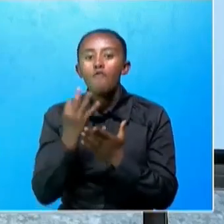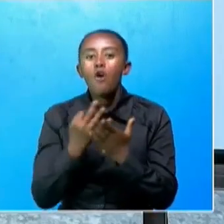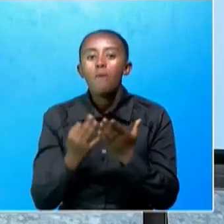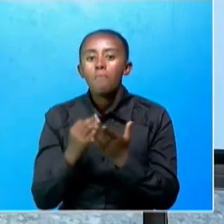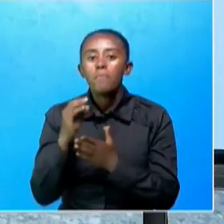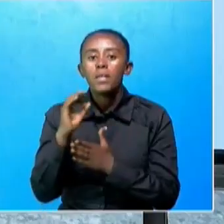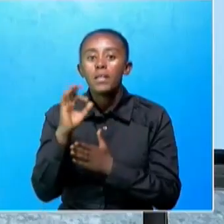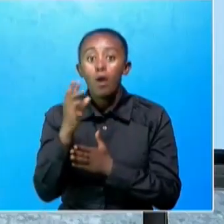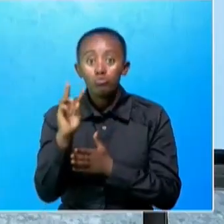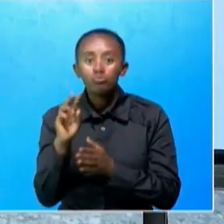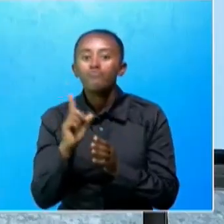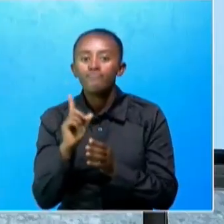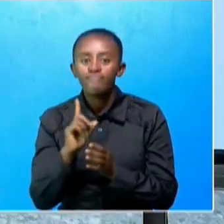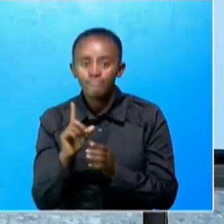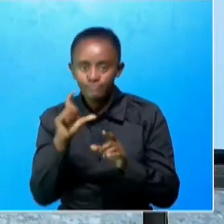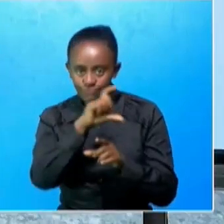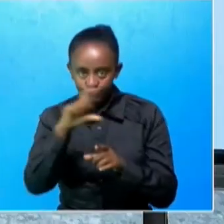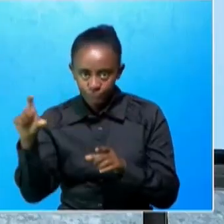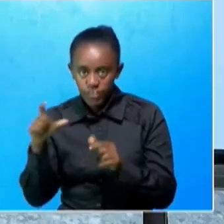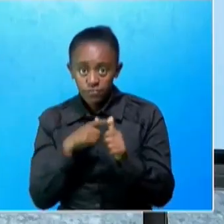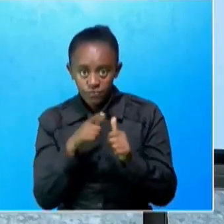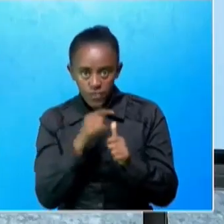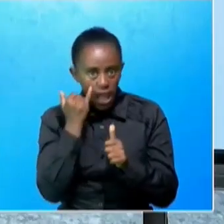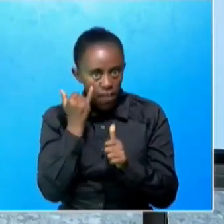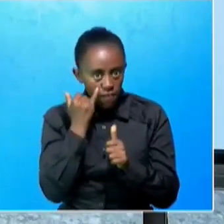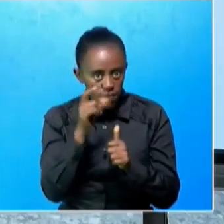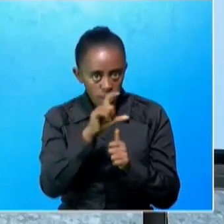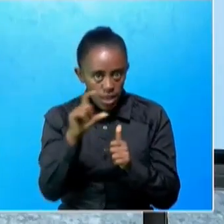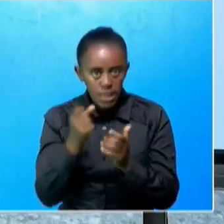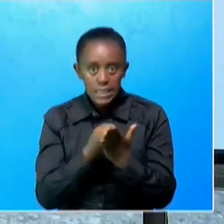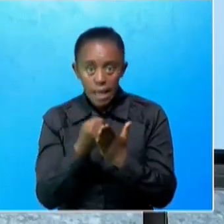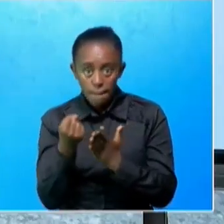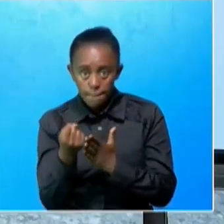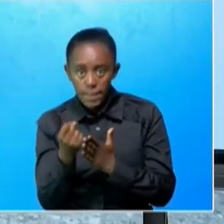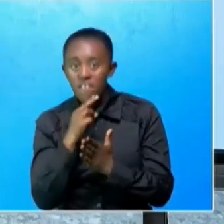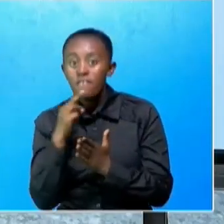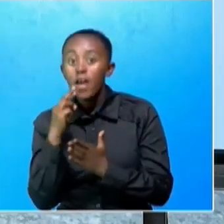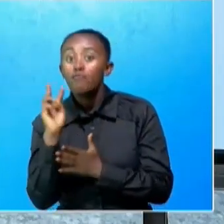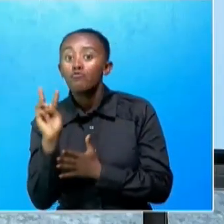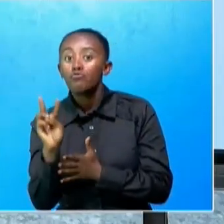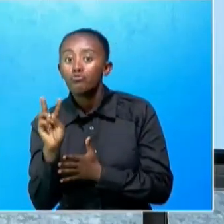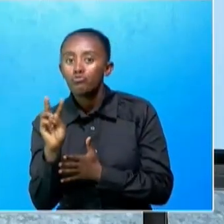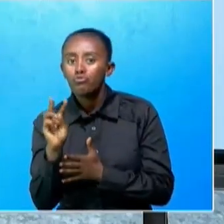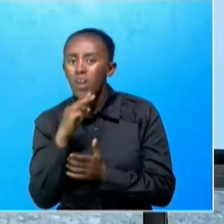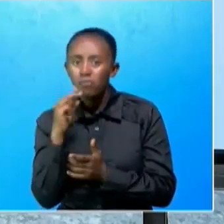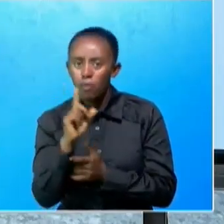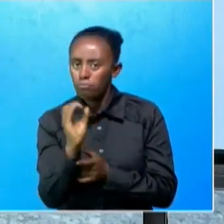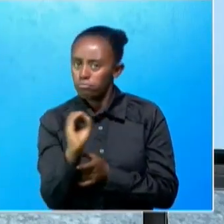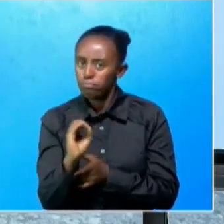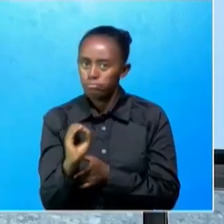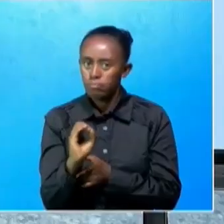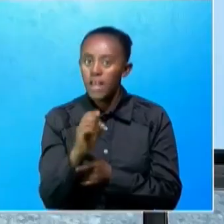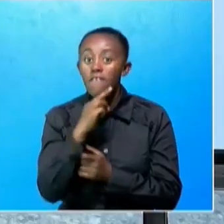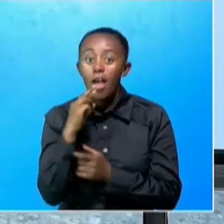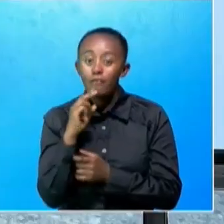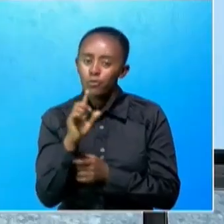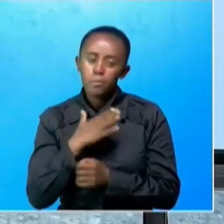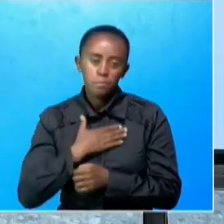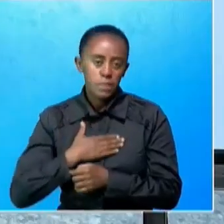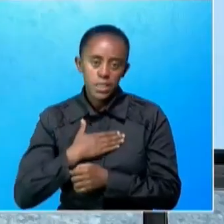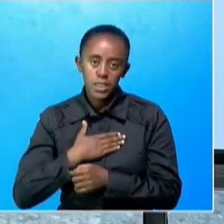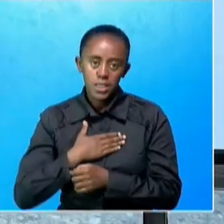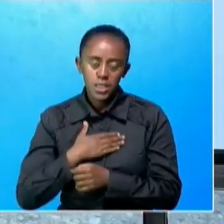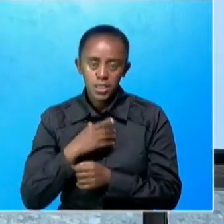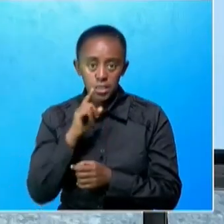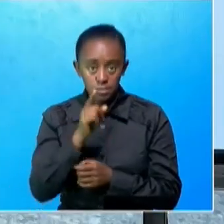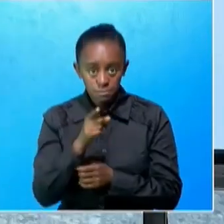looks like. If plus subject plus verb 2, not verb 1, verb 2, please, in